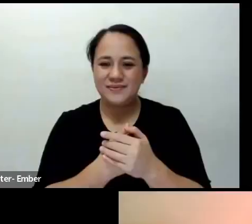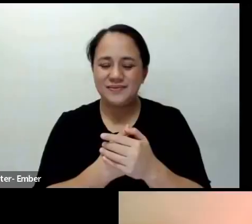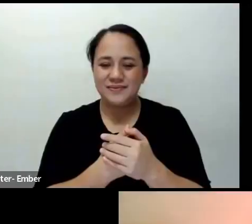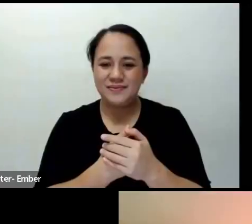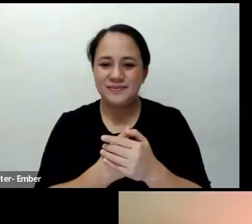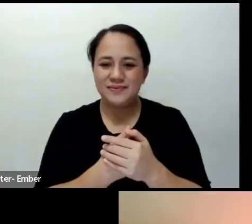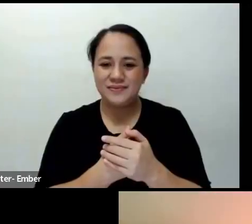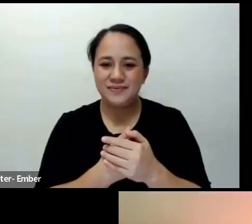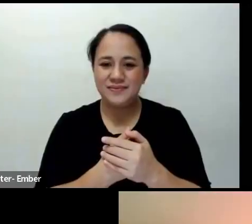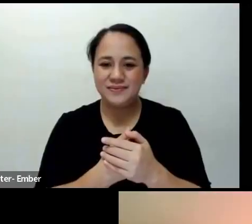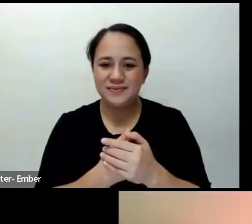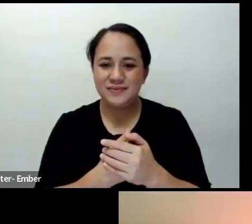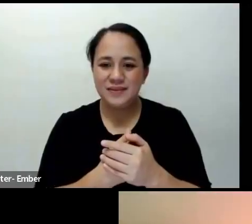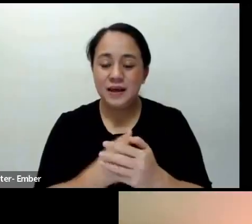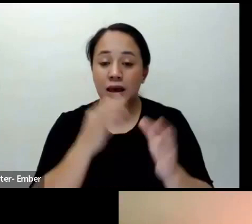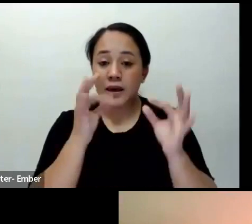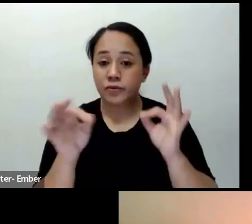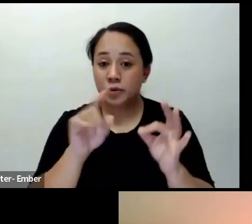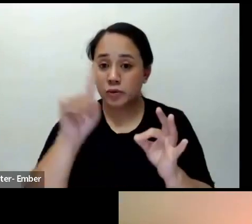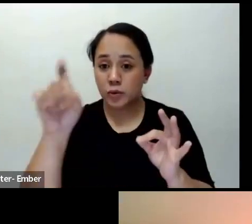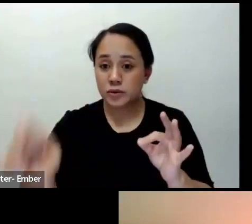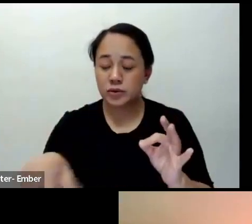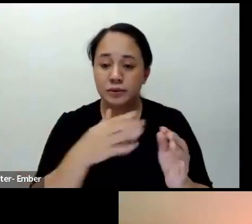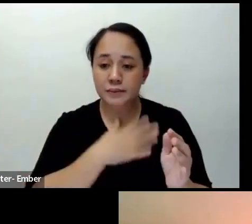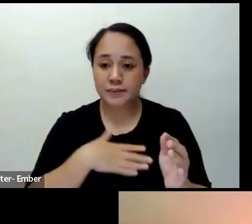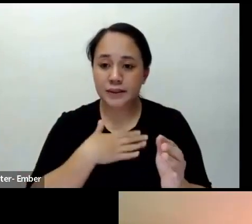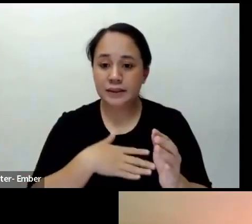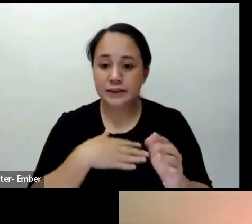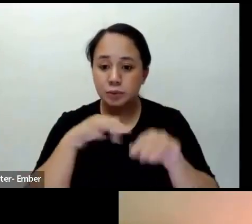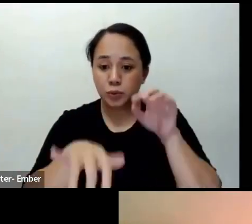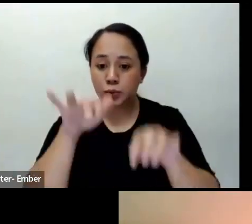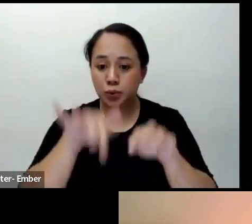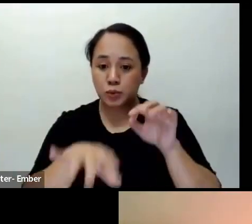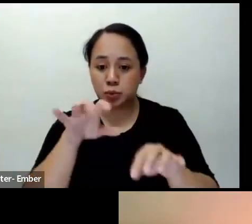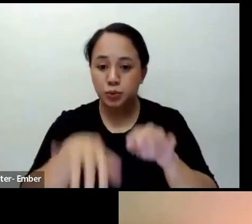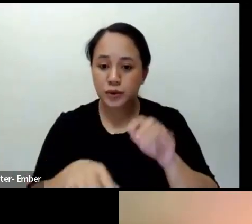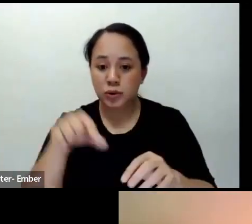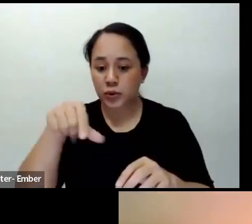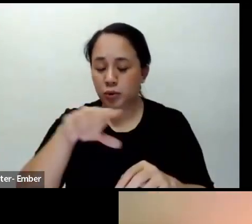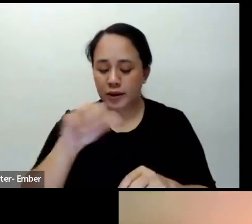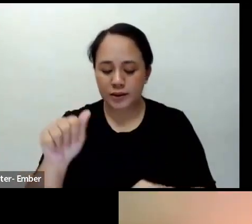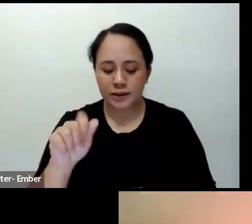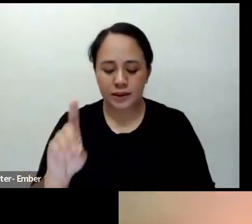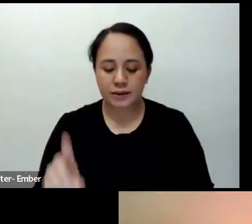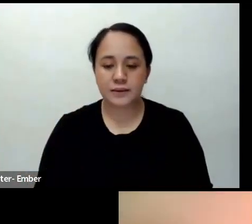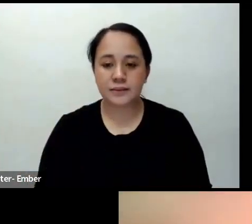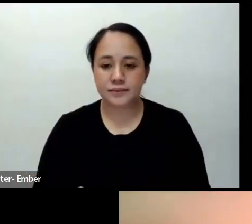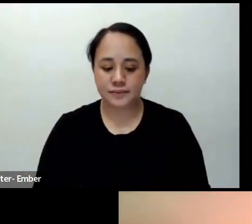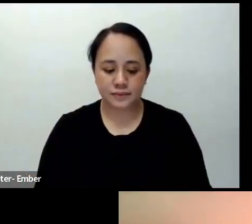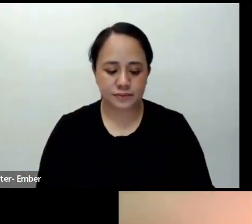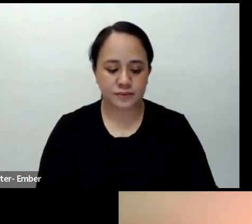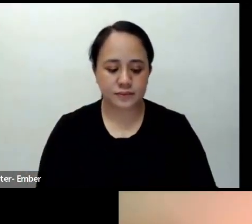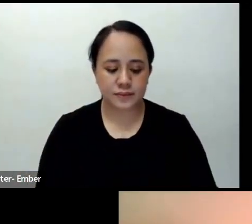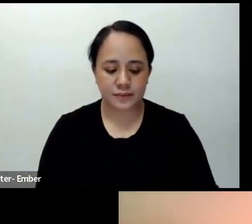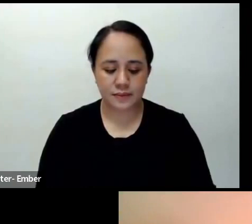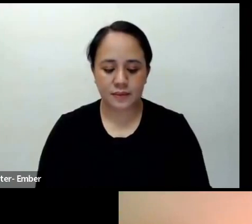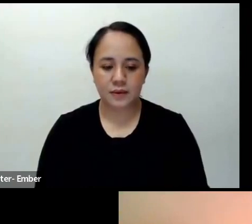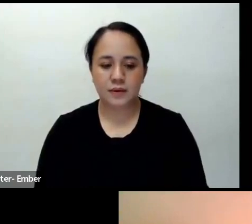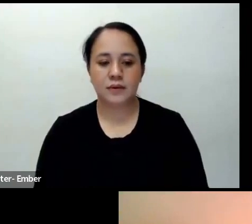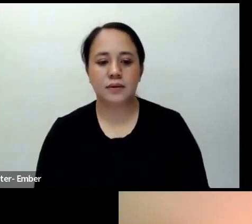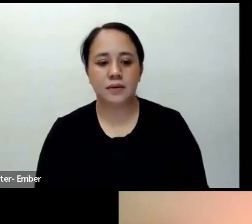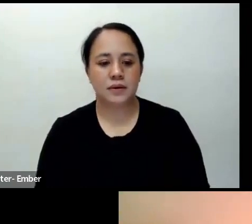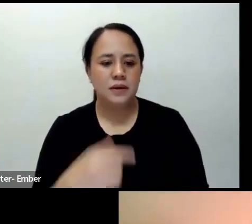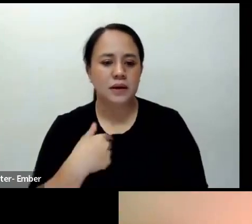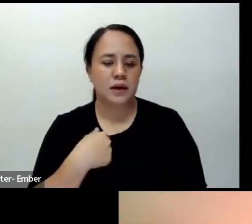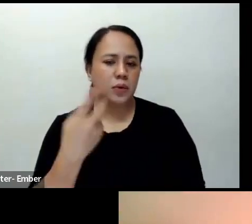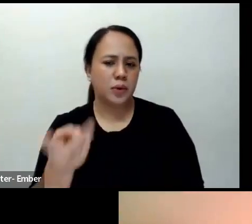So if you have questions, please write them in the Q&A or in the chat box, and we will